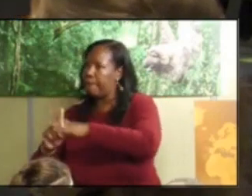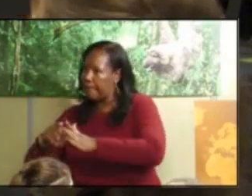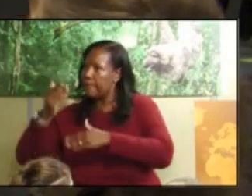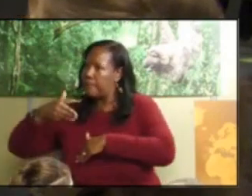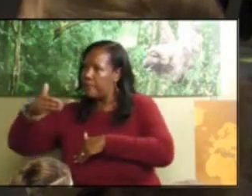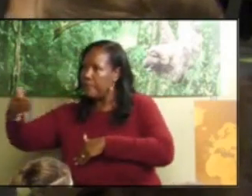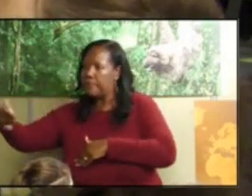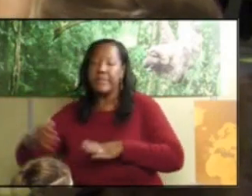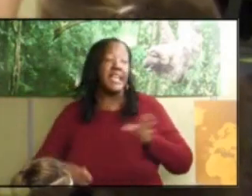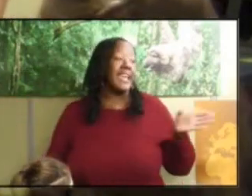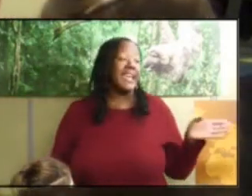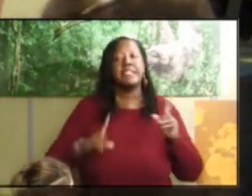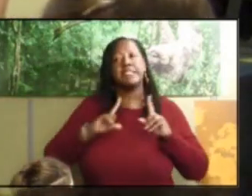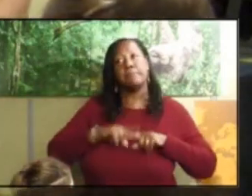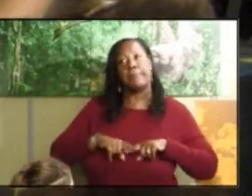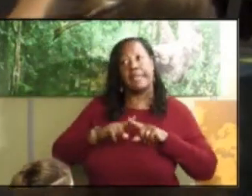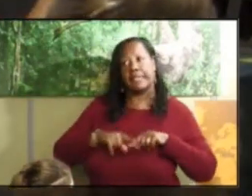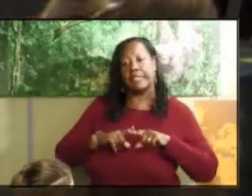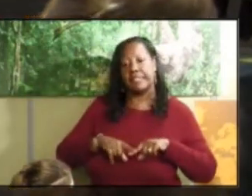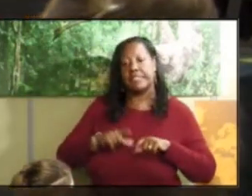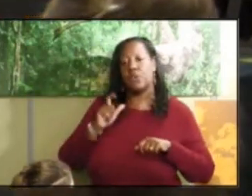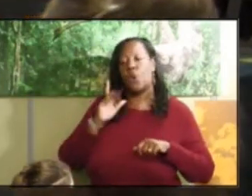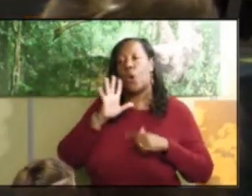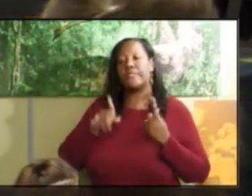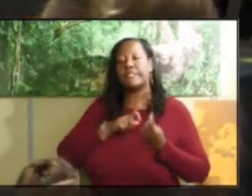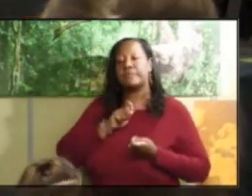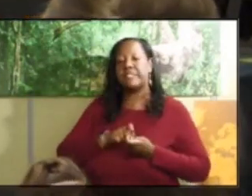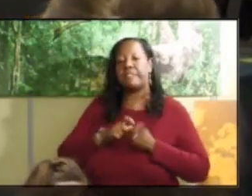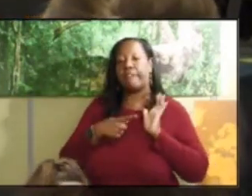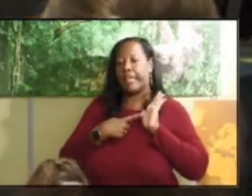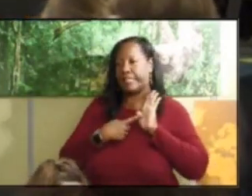I think it depends a lot on the specific